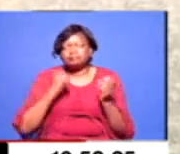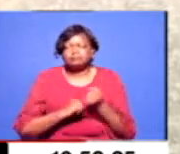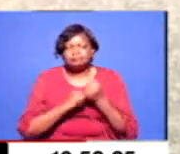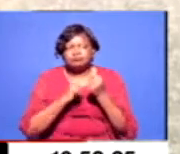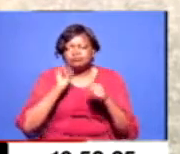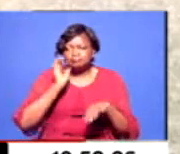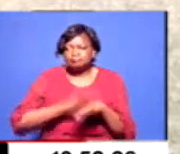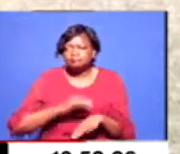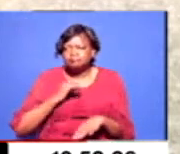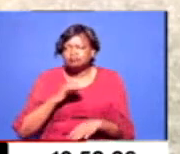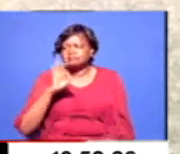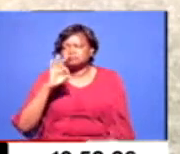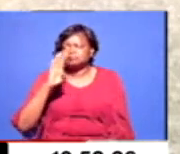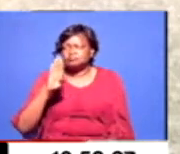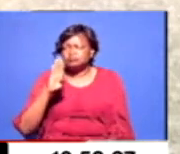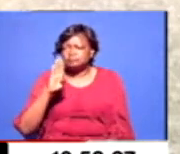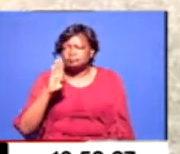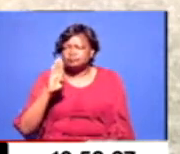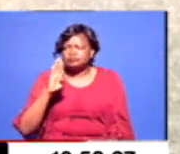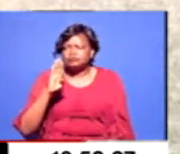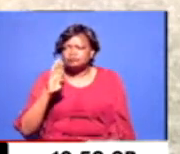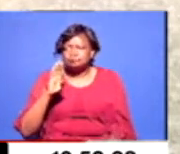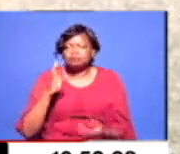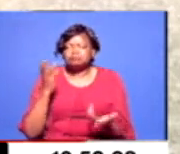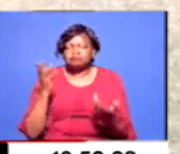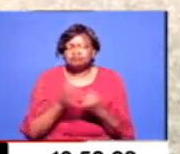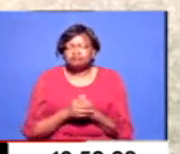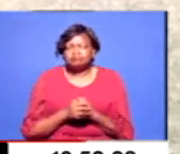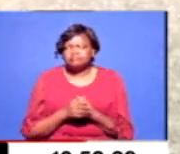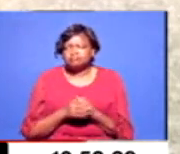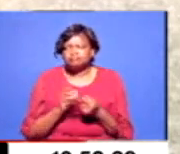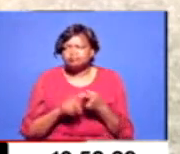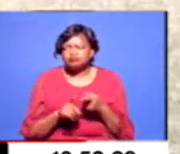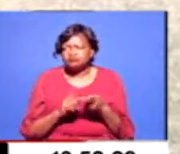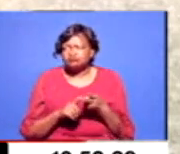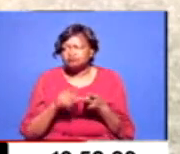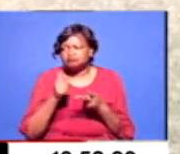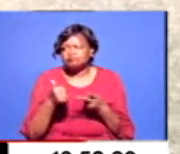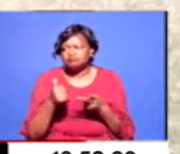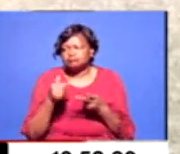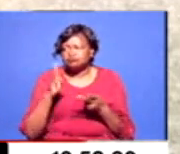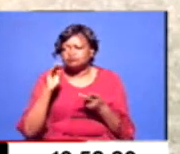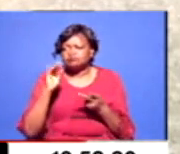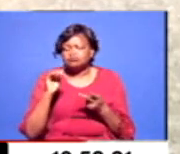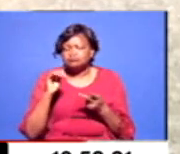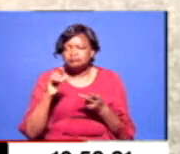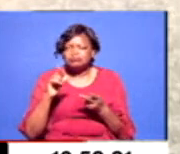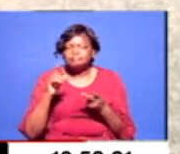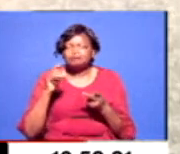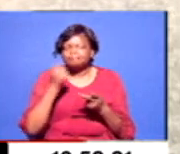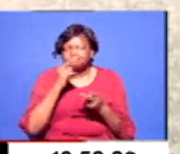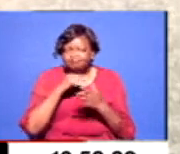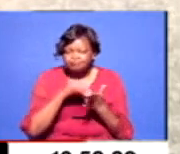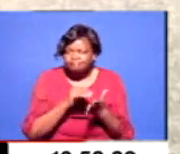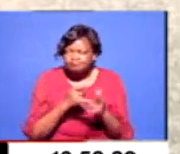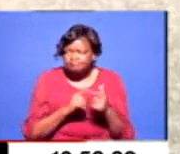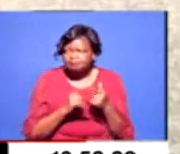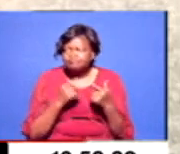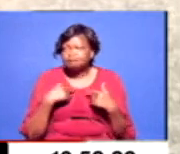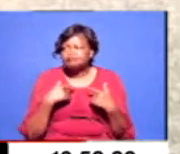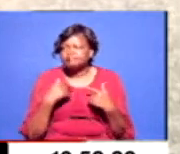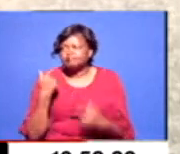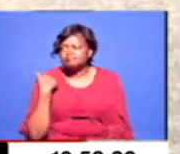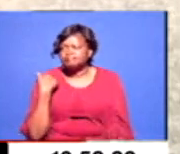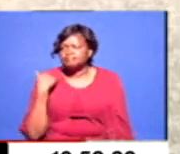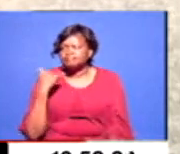on Facebook, Beryls Medical Center Sanitary Towels Aid, under Beryls Medical Center. And we also have numbers that you can